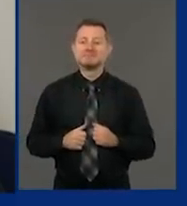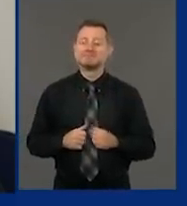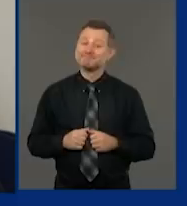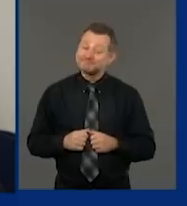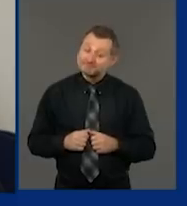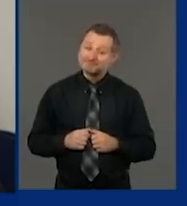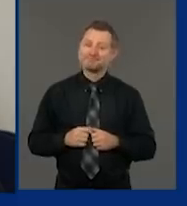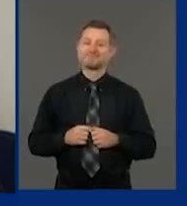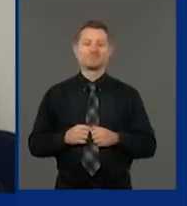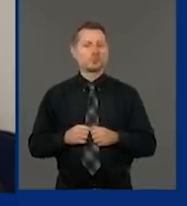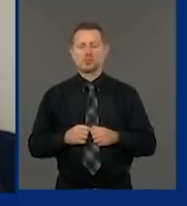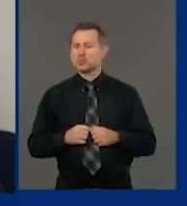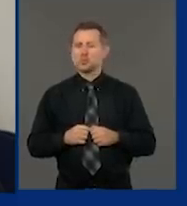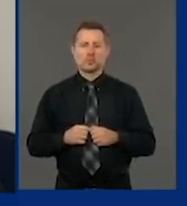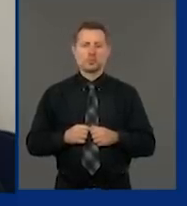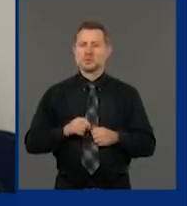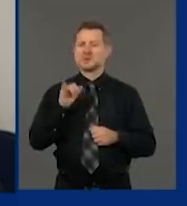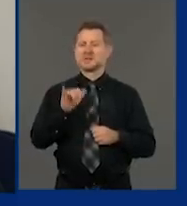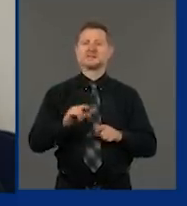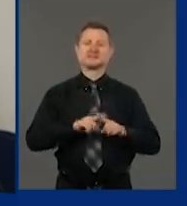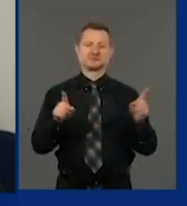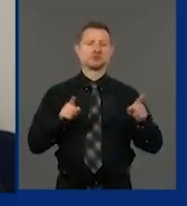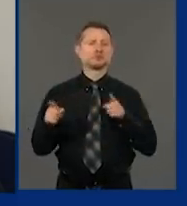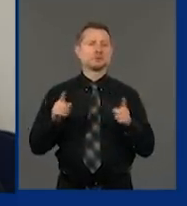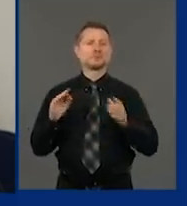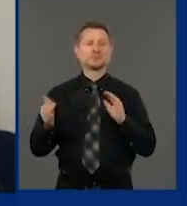And that is all the difference in the world.